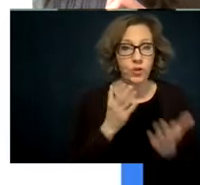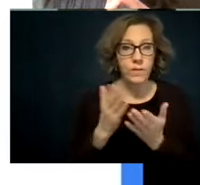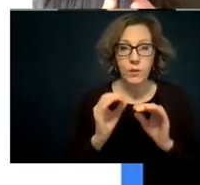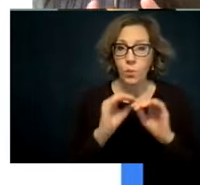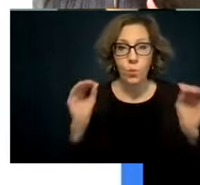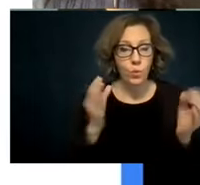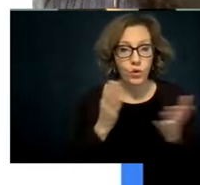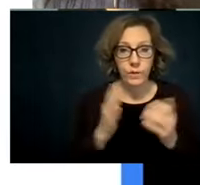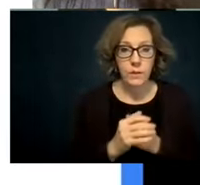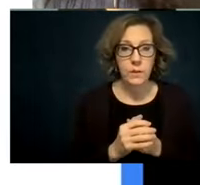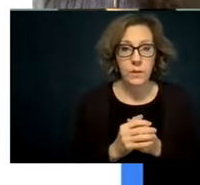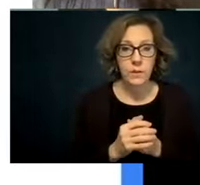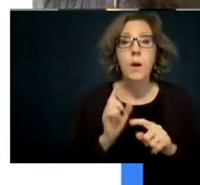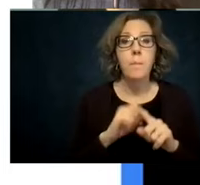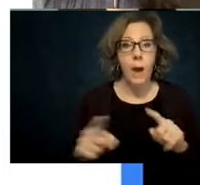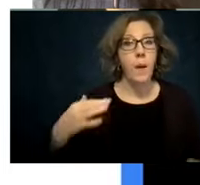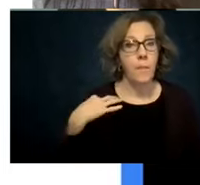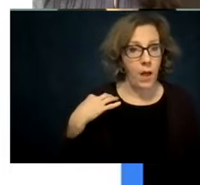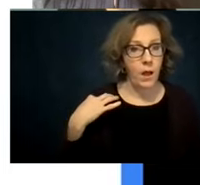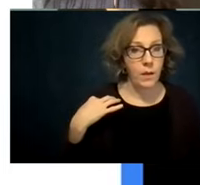and applied for DDS services